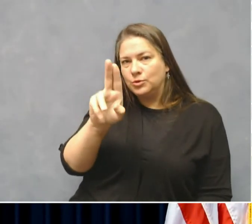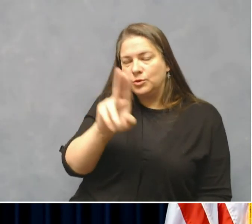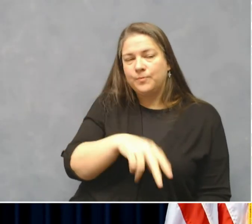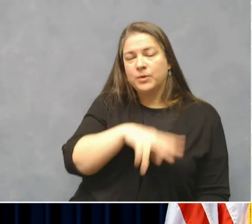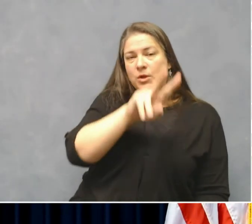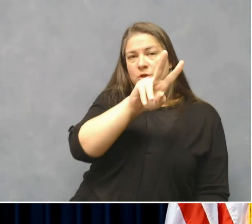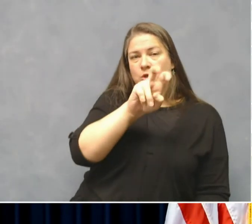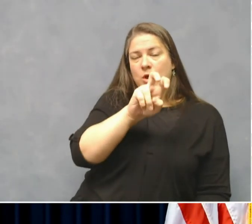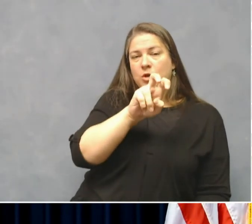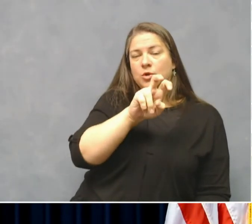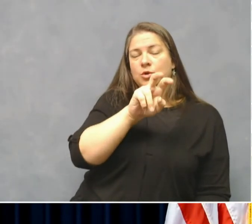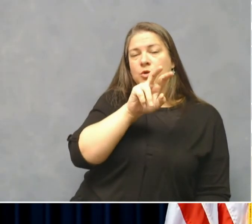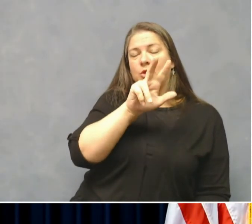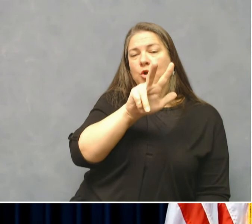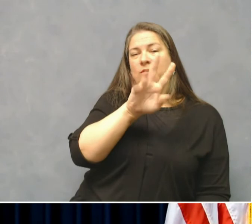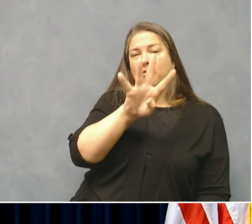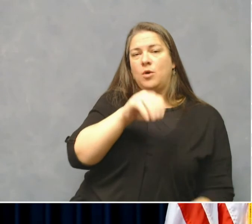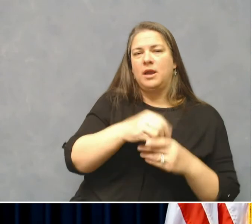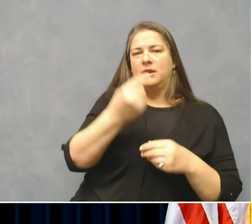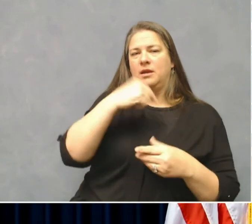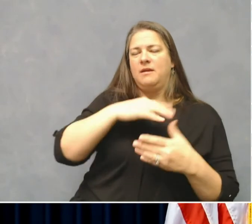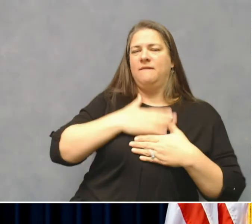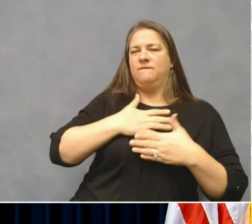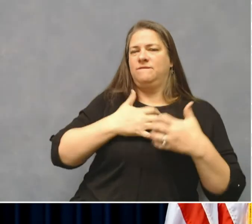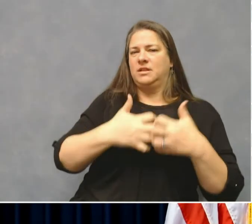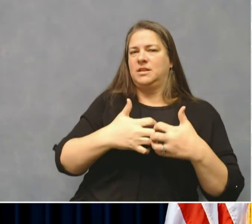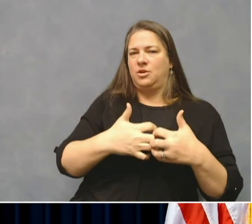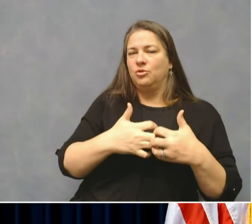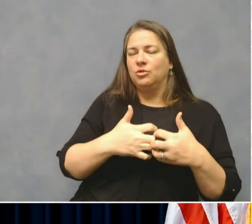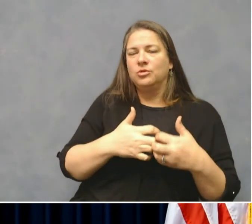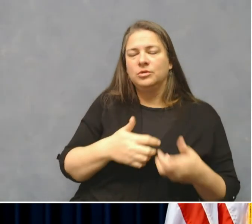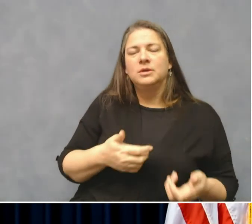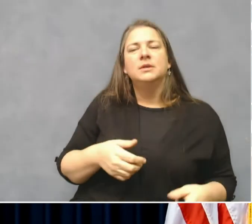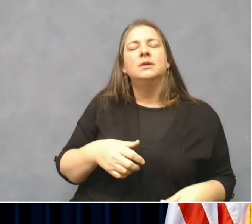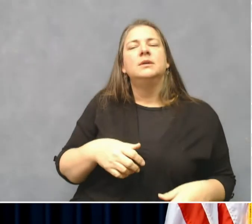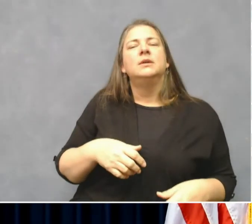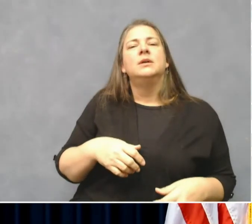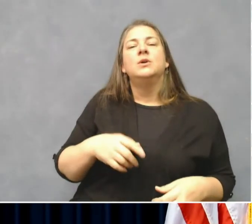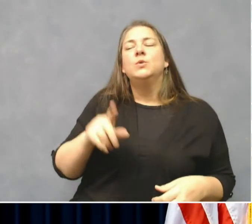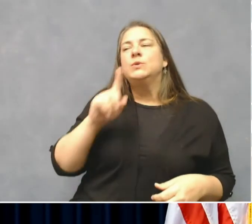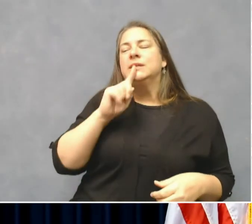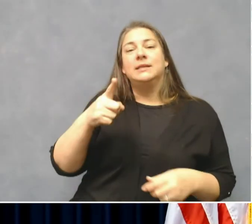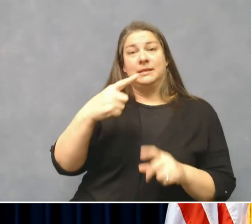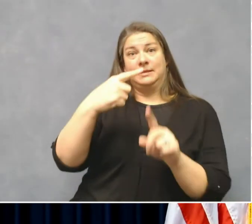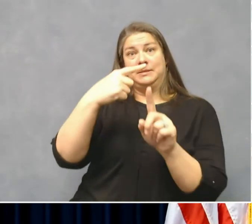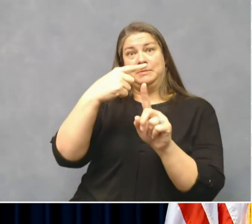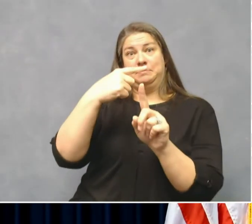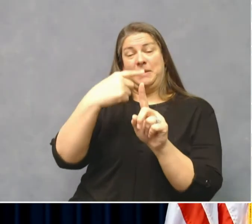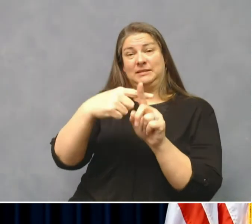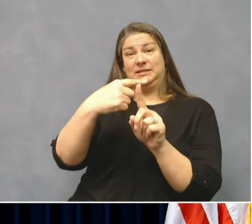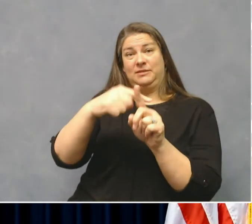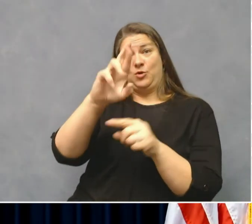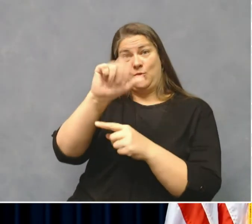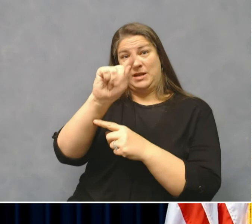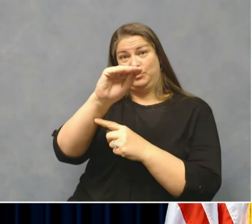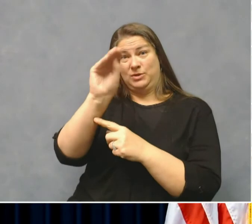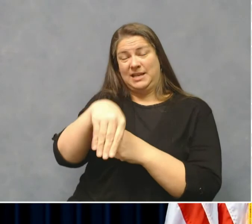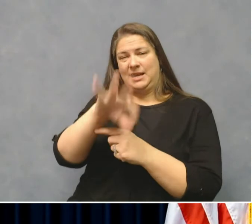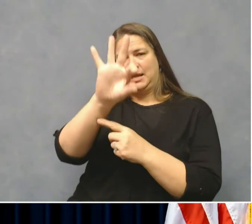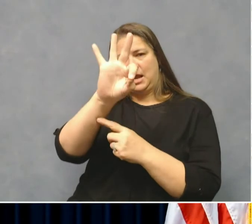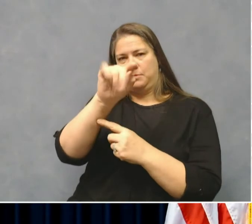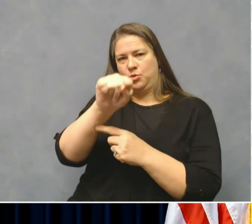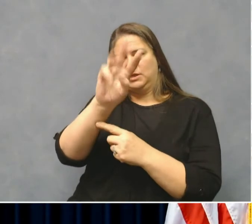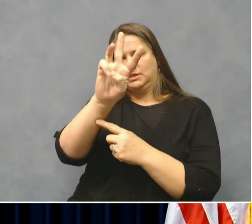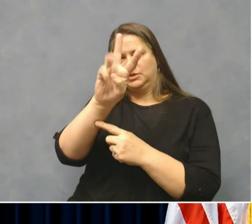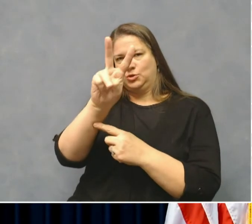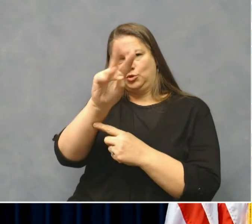on a ventilator. But our positivity rate is the highest, again since May, 9.62%,